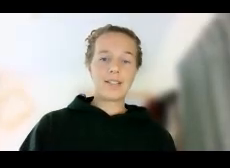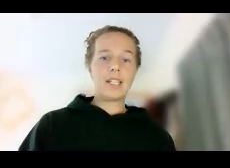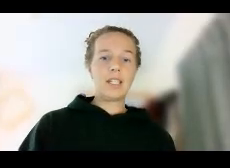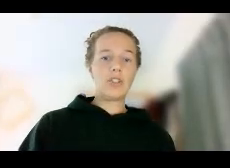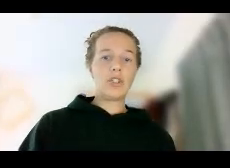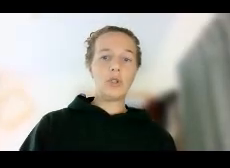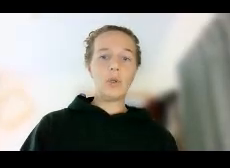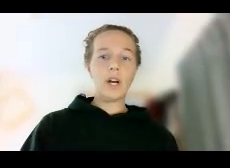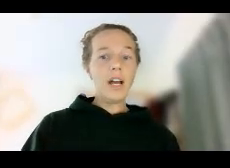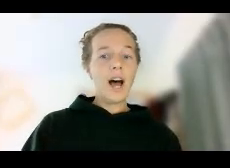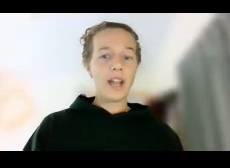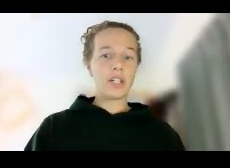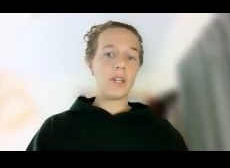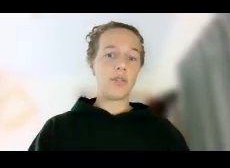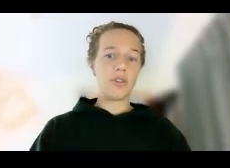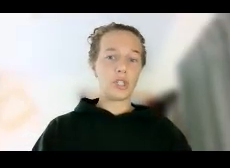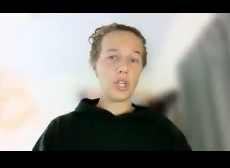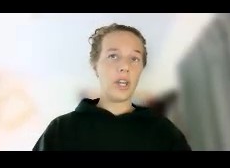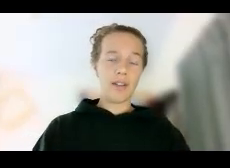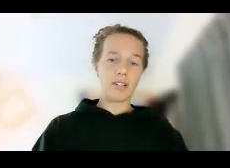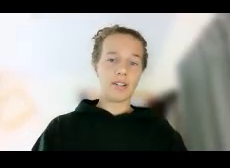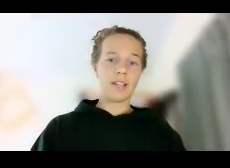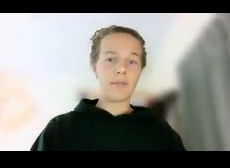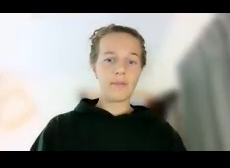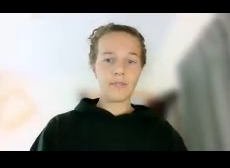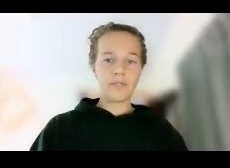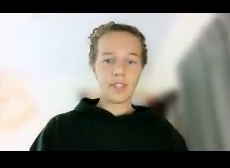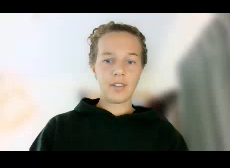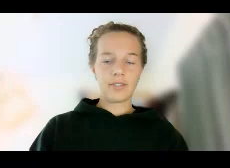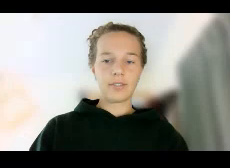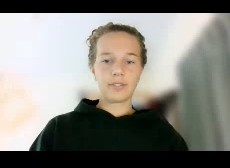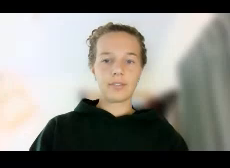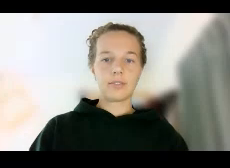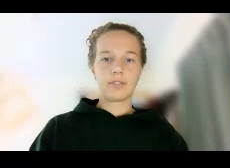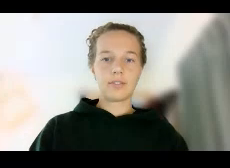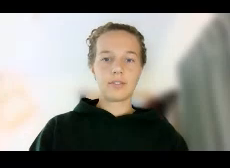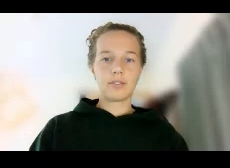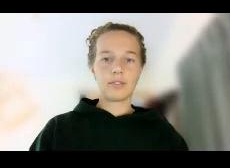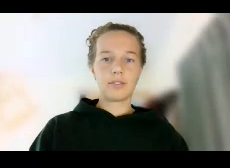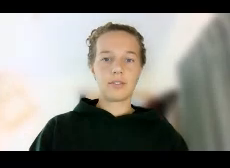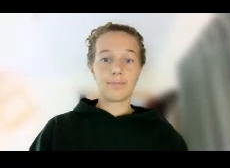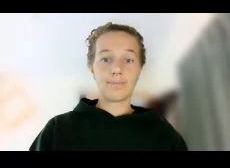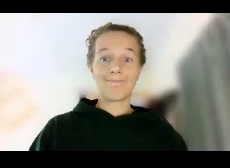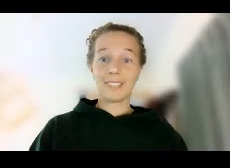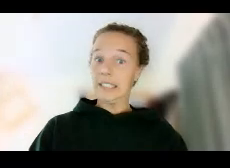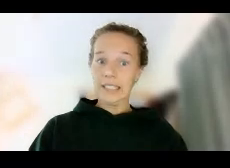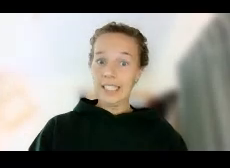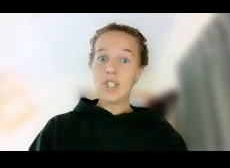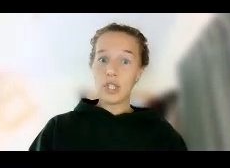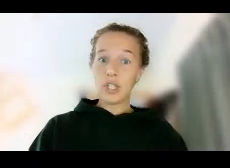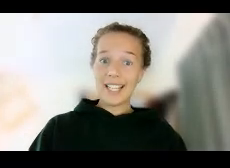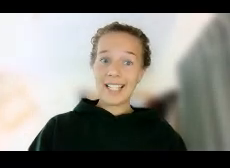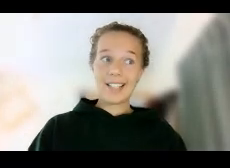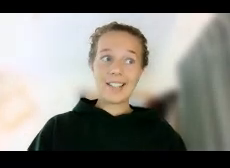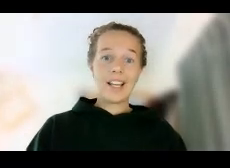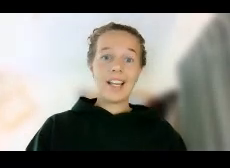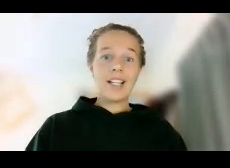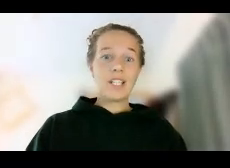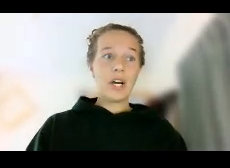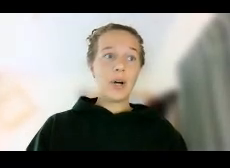between 60 to 120 fish every single day. That's a lot of fish per bird. It